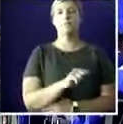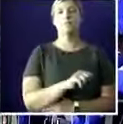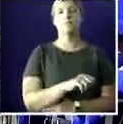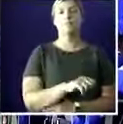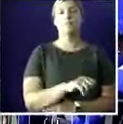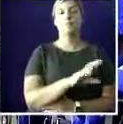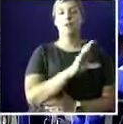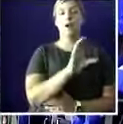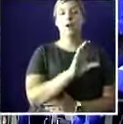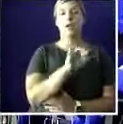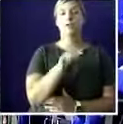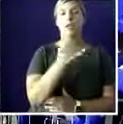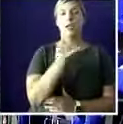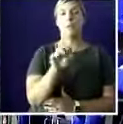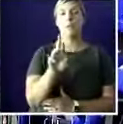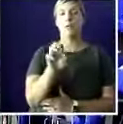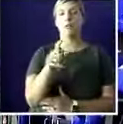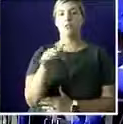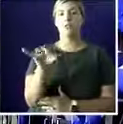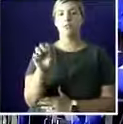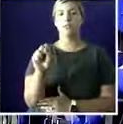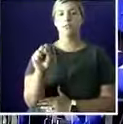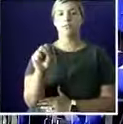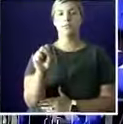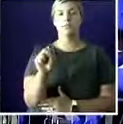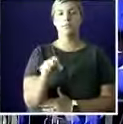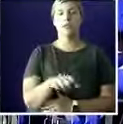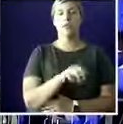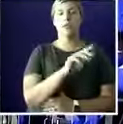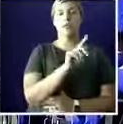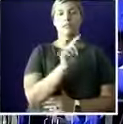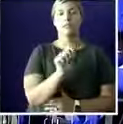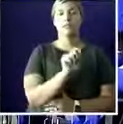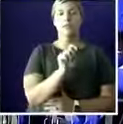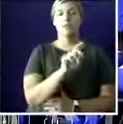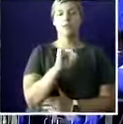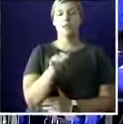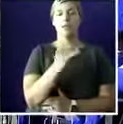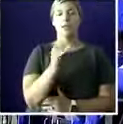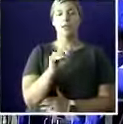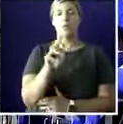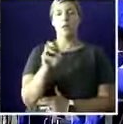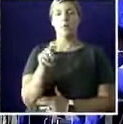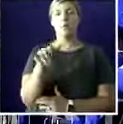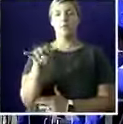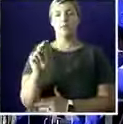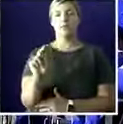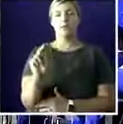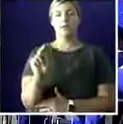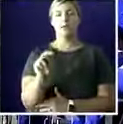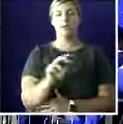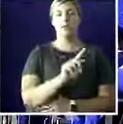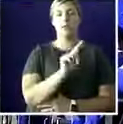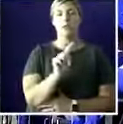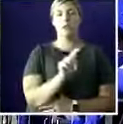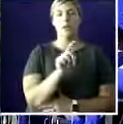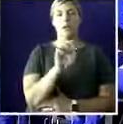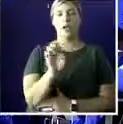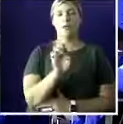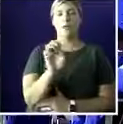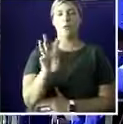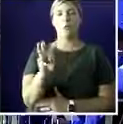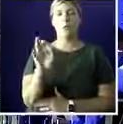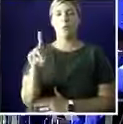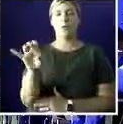Connor Jack Burgess. Tanner James Robinson. Tucker Everett